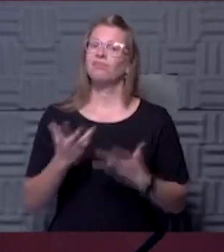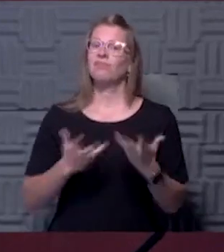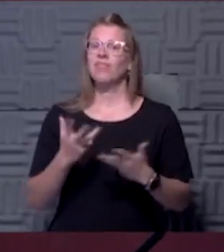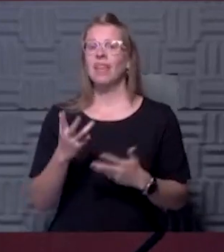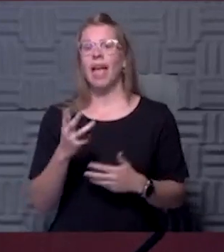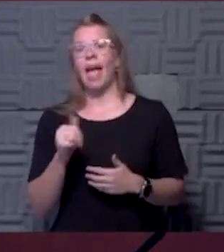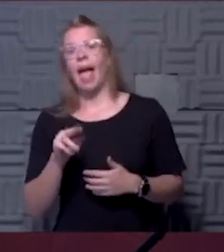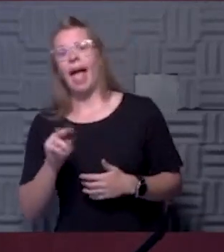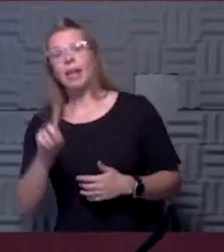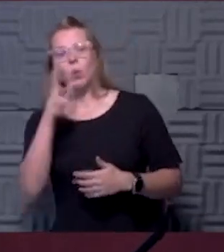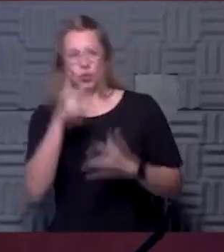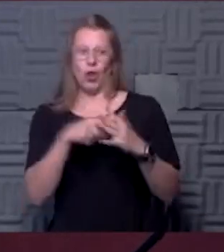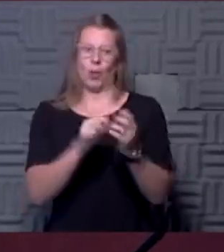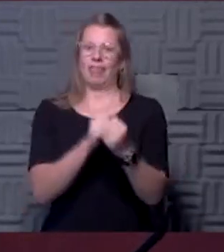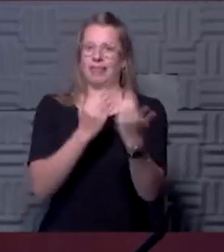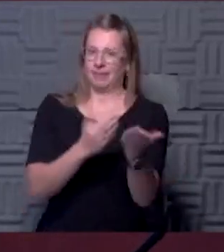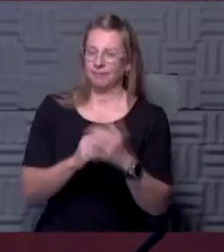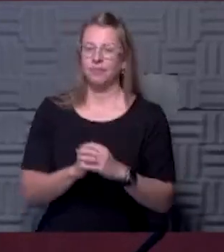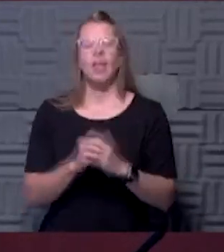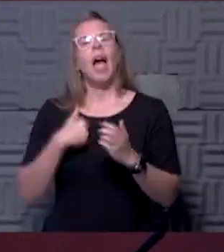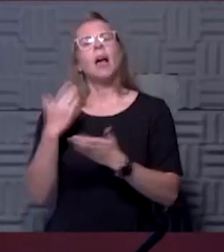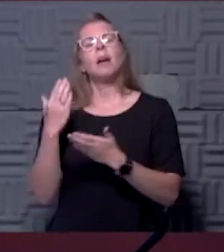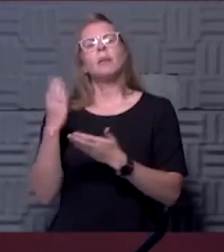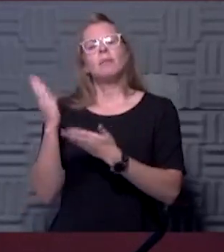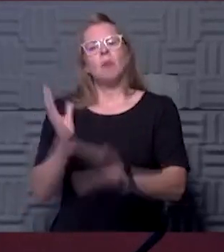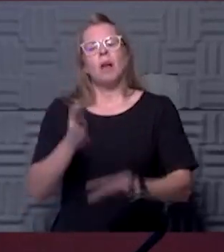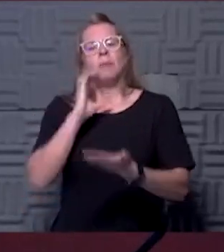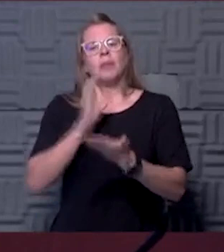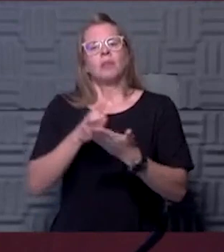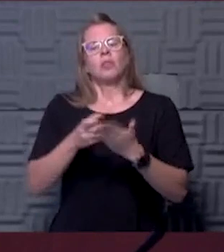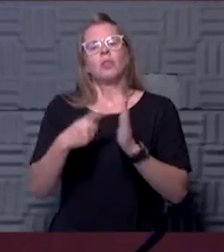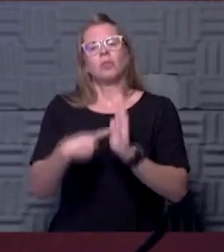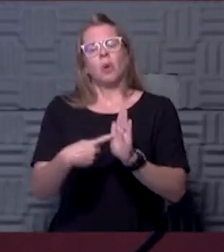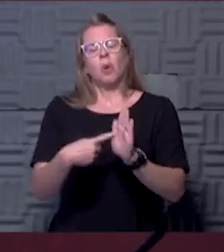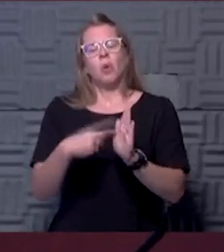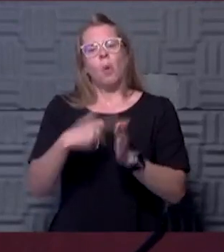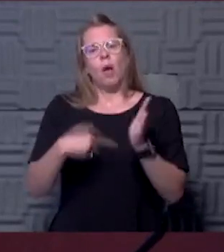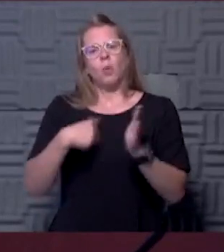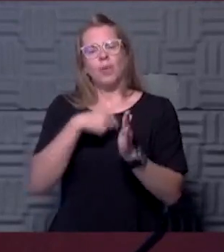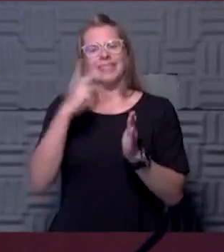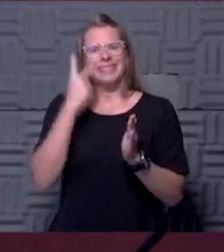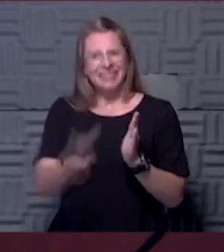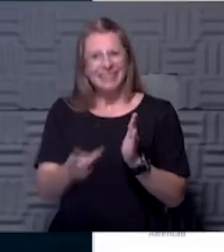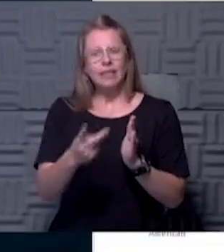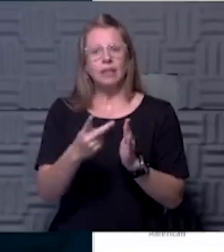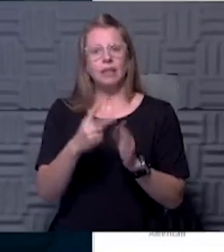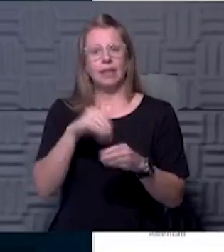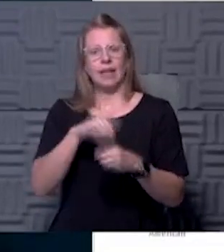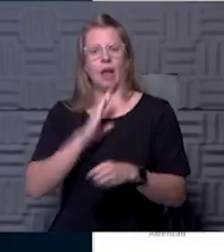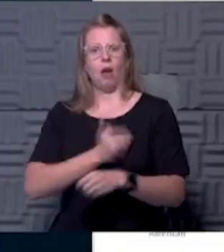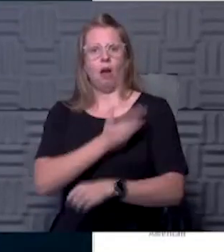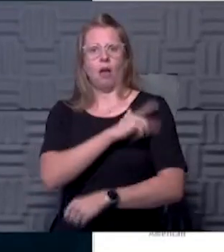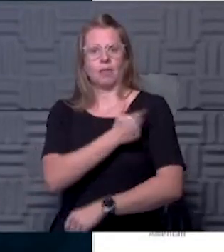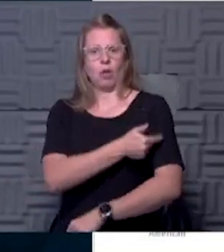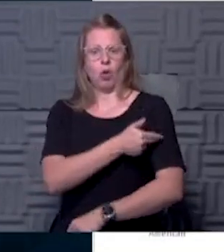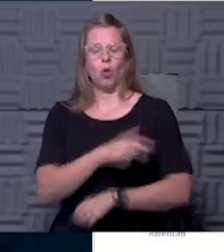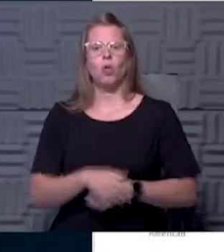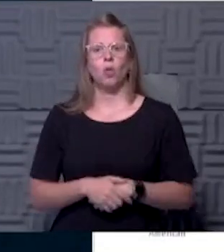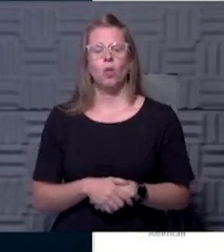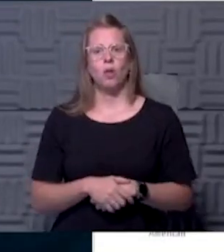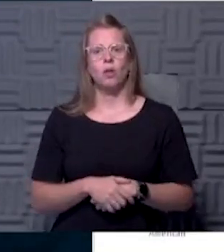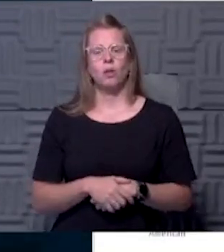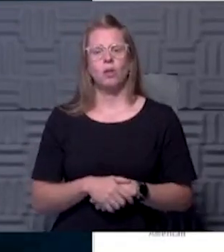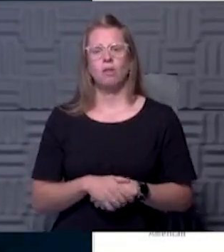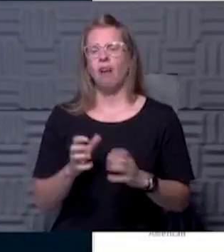And okay, we'll start here. This is I brought pictures to talk about what we see in our hospital, and so there are